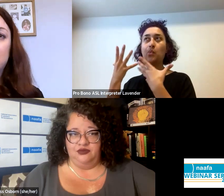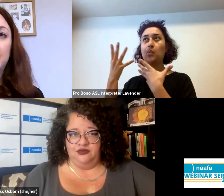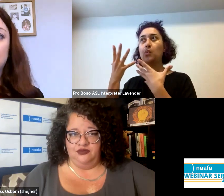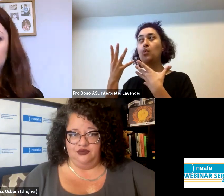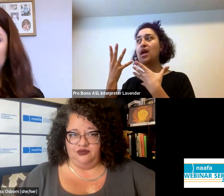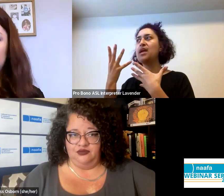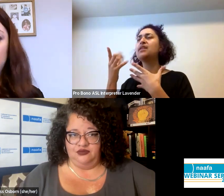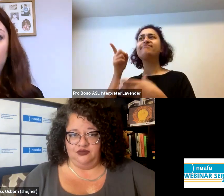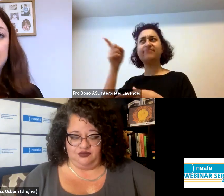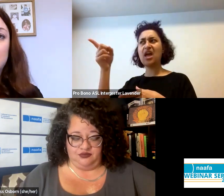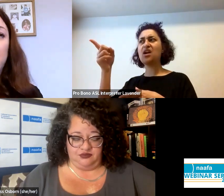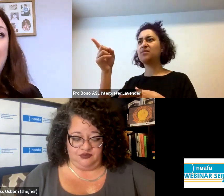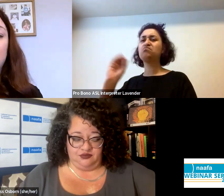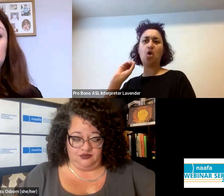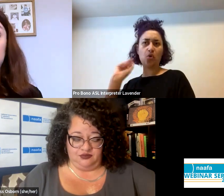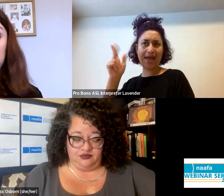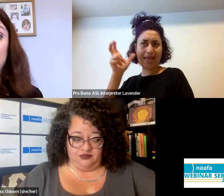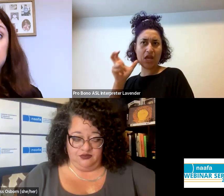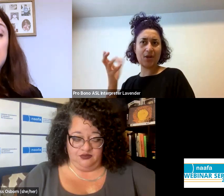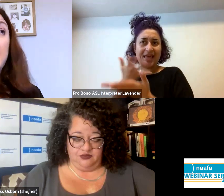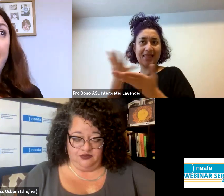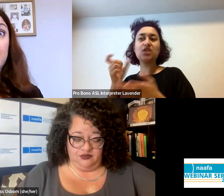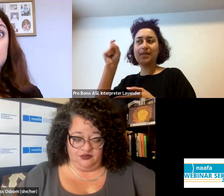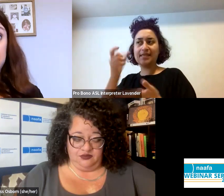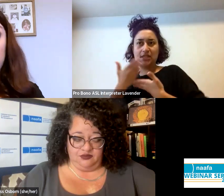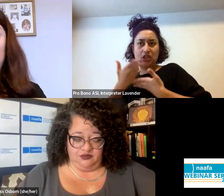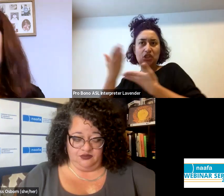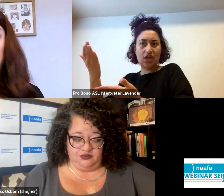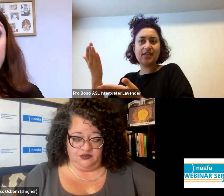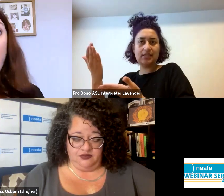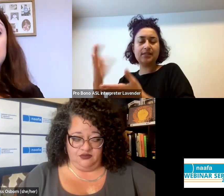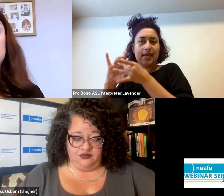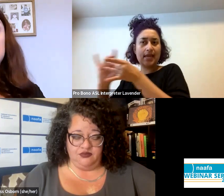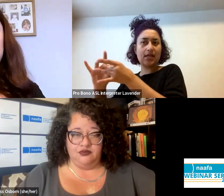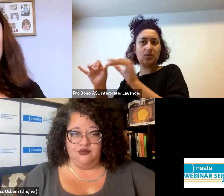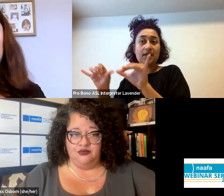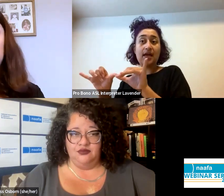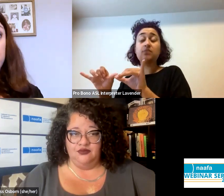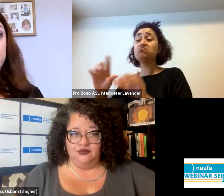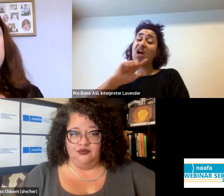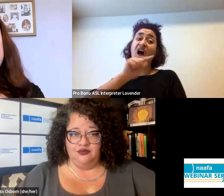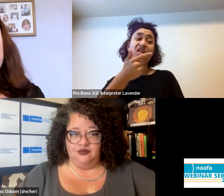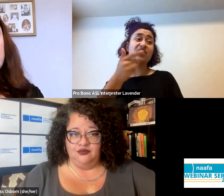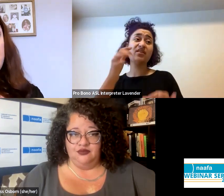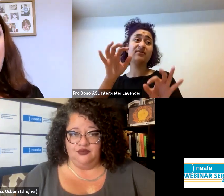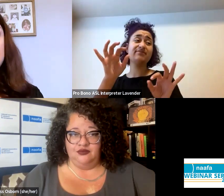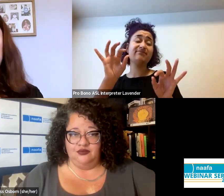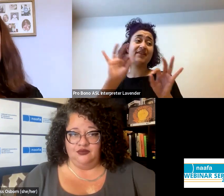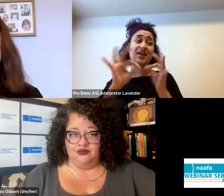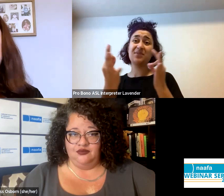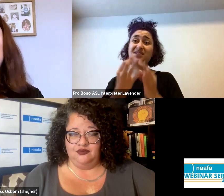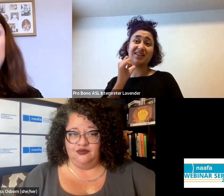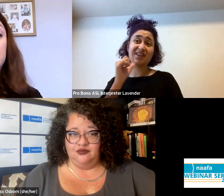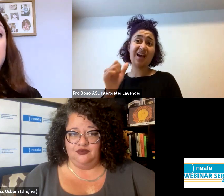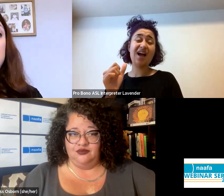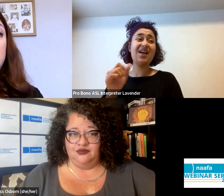receptive to hearing things that we have to suggest, and some are not. Some push back, some